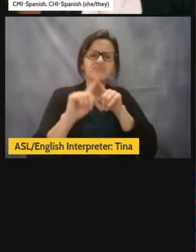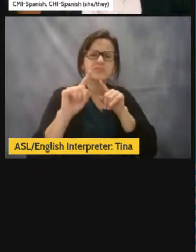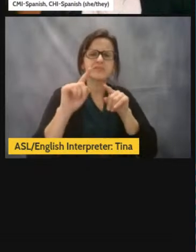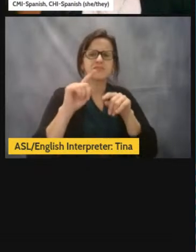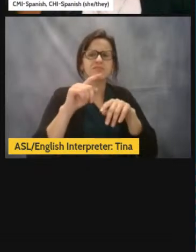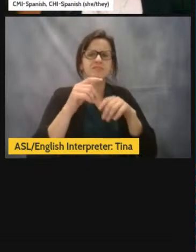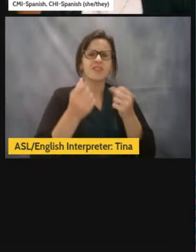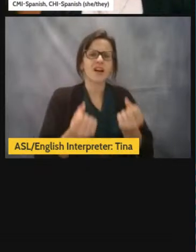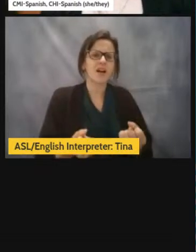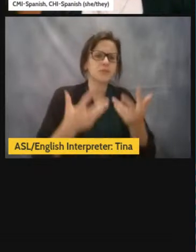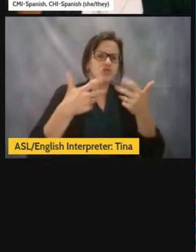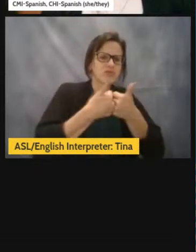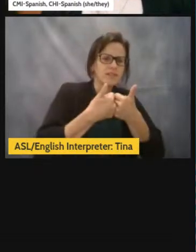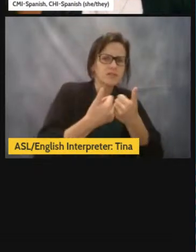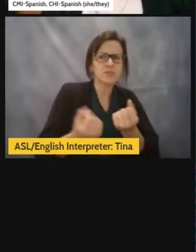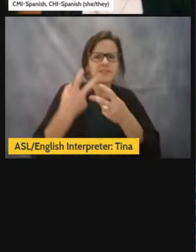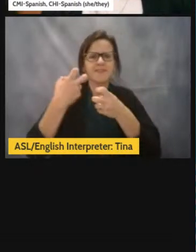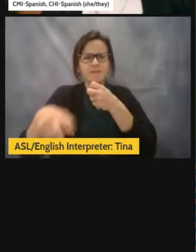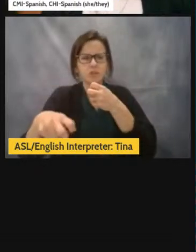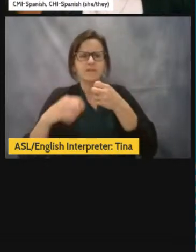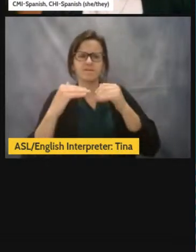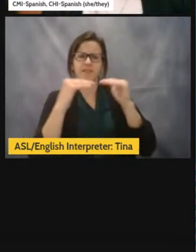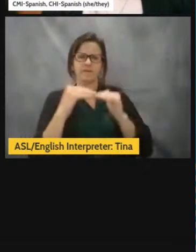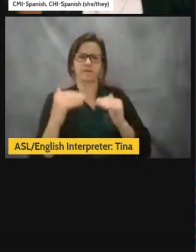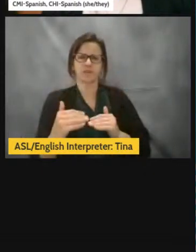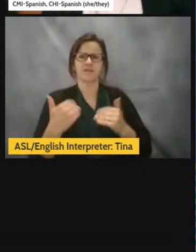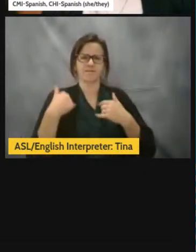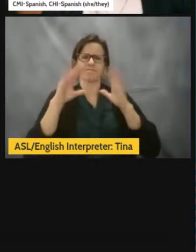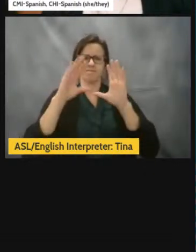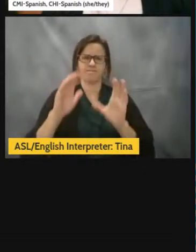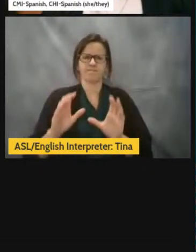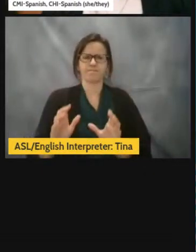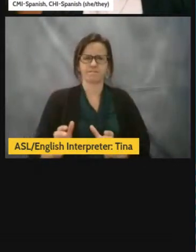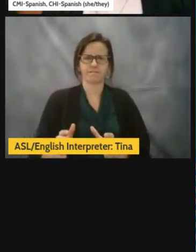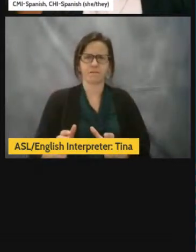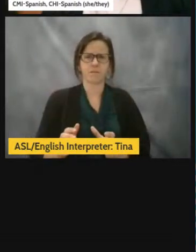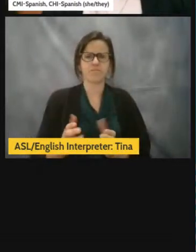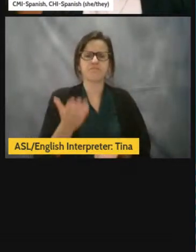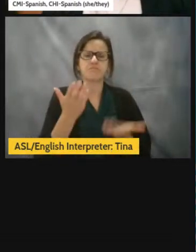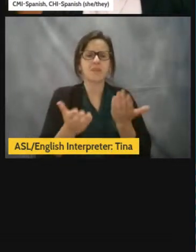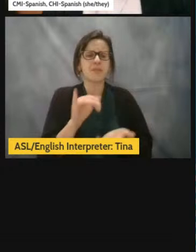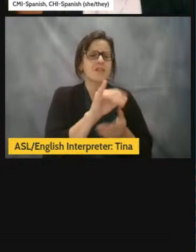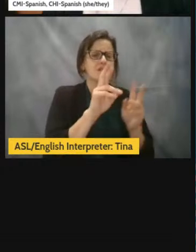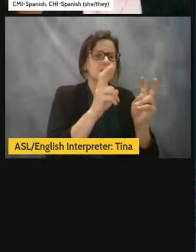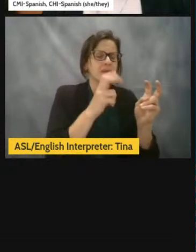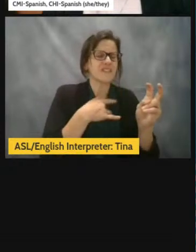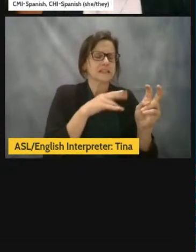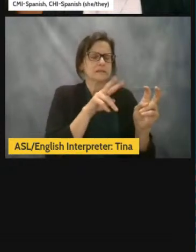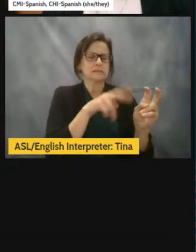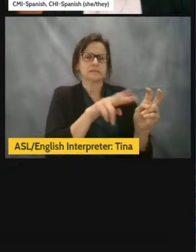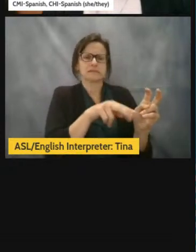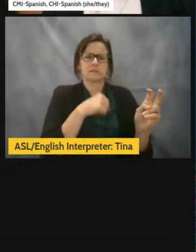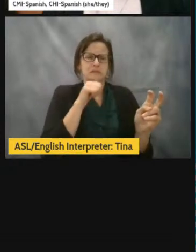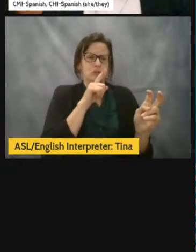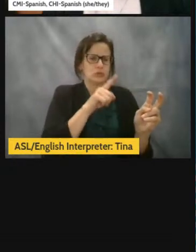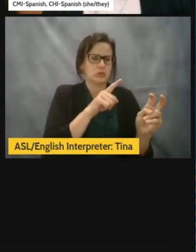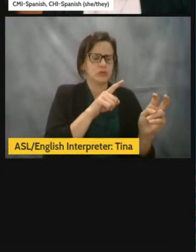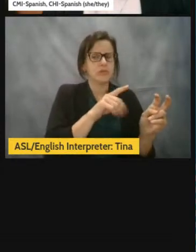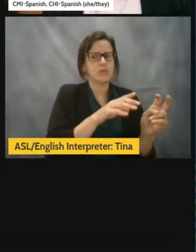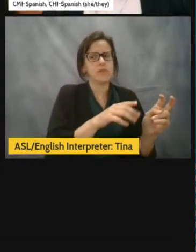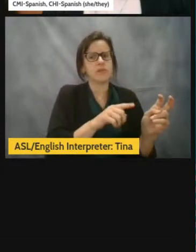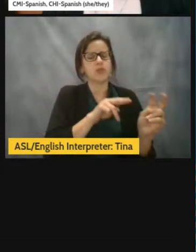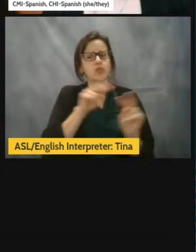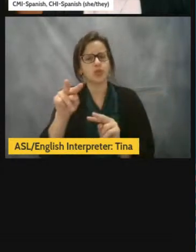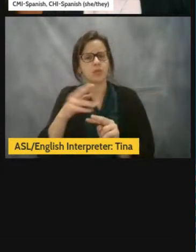So if you feel like you don't know a lot about a topic, maybe starting off with the beginner difficulty things and working your